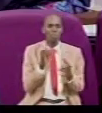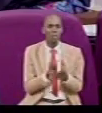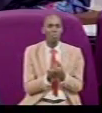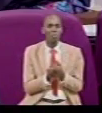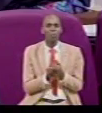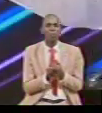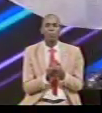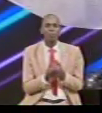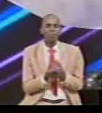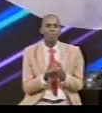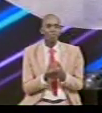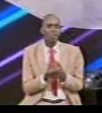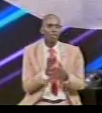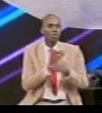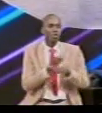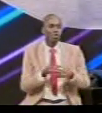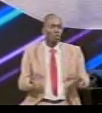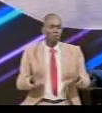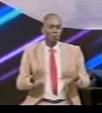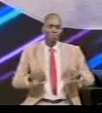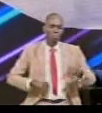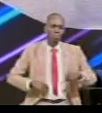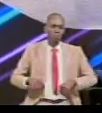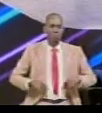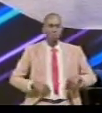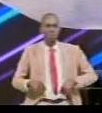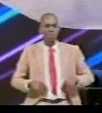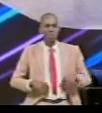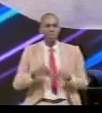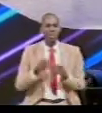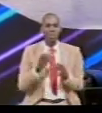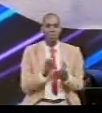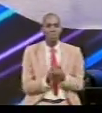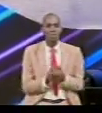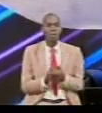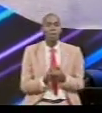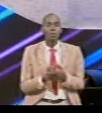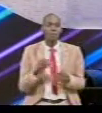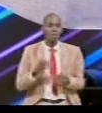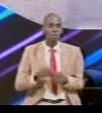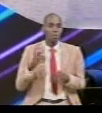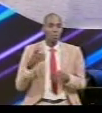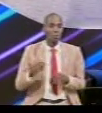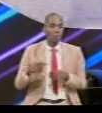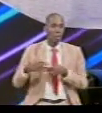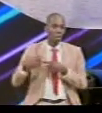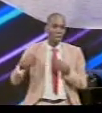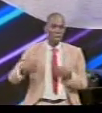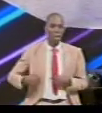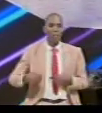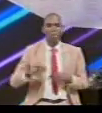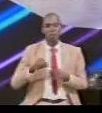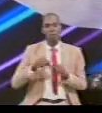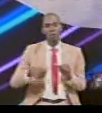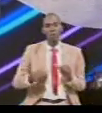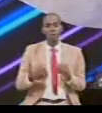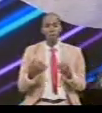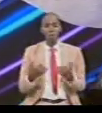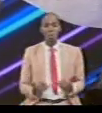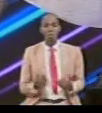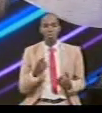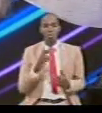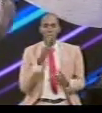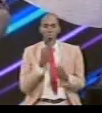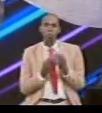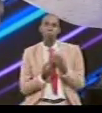They're circumcised. No glory in that. It's the heart circumcision. Now, you're grown up. And